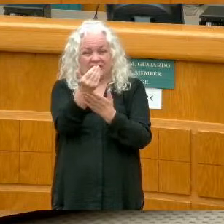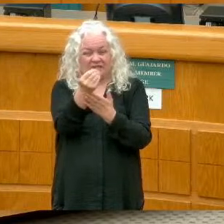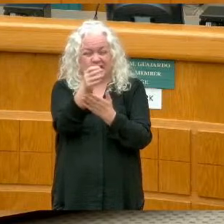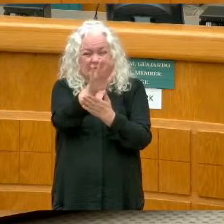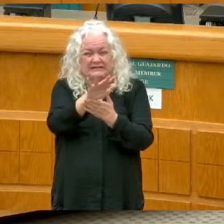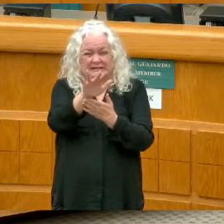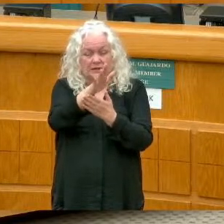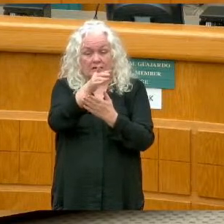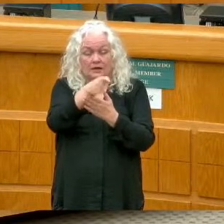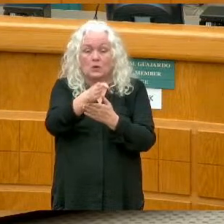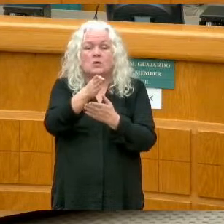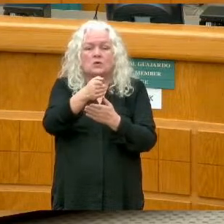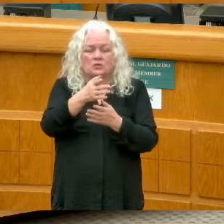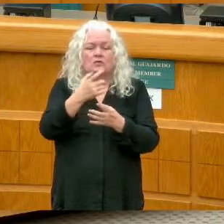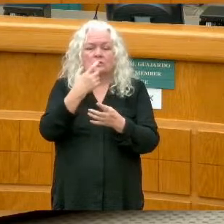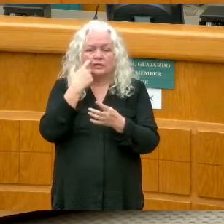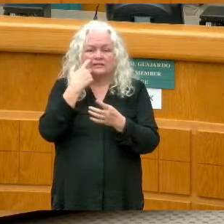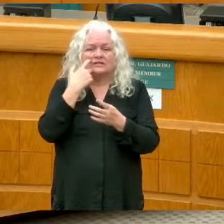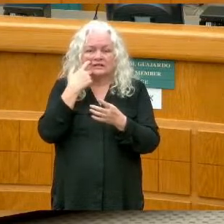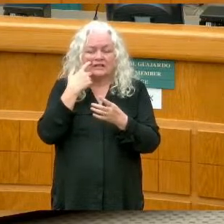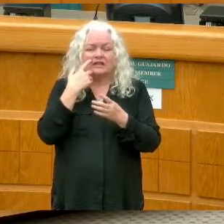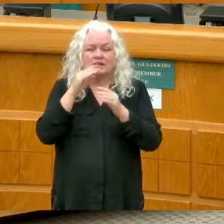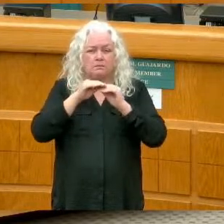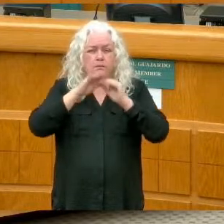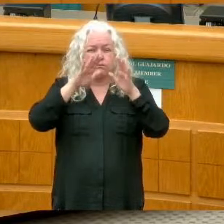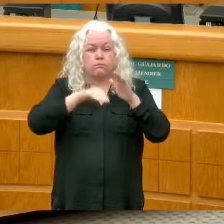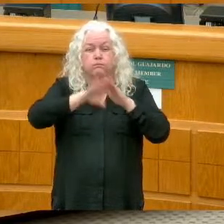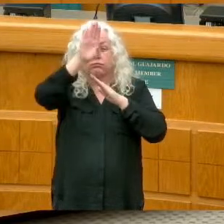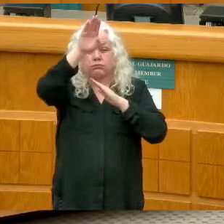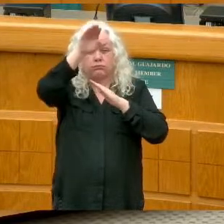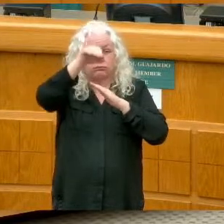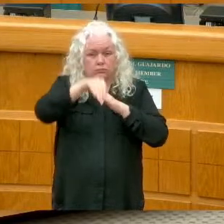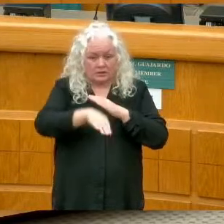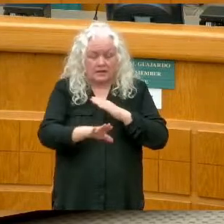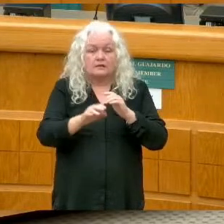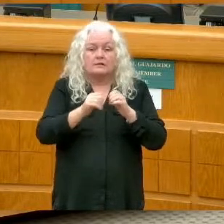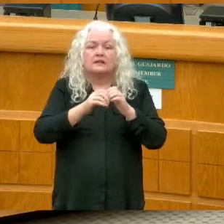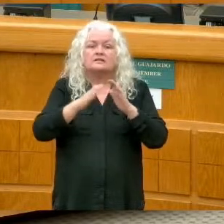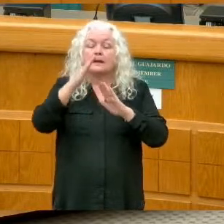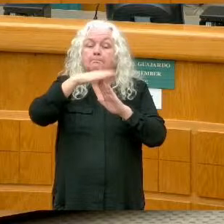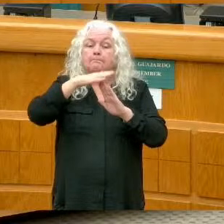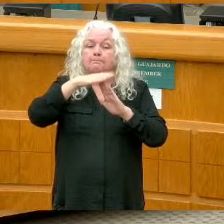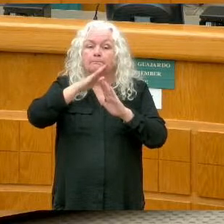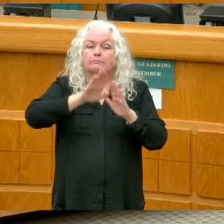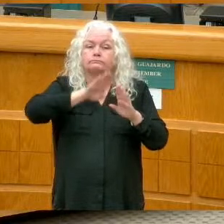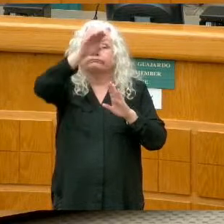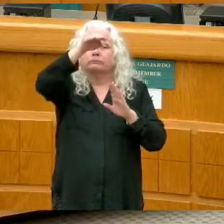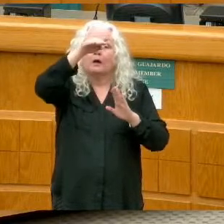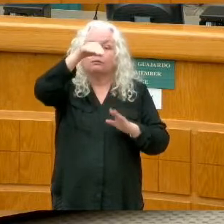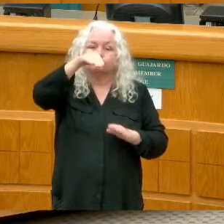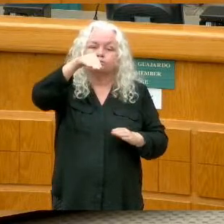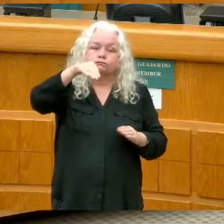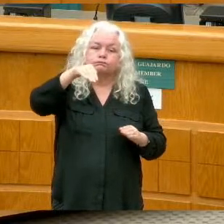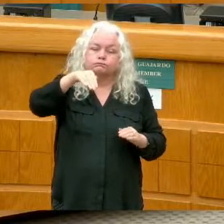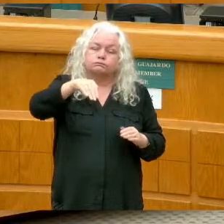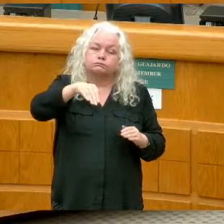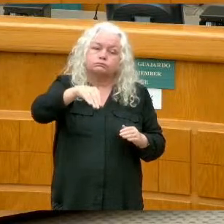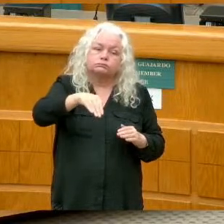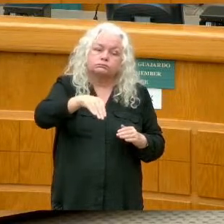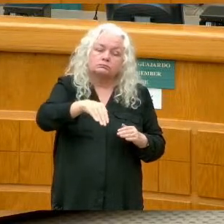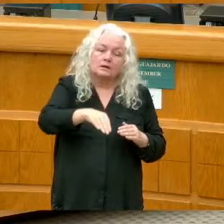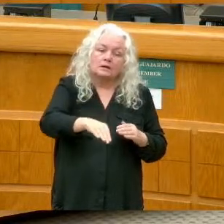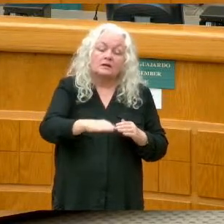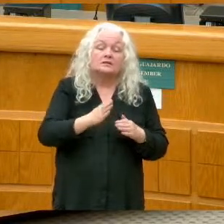so, this most recent outbreak or wave reached its peak, and it's been slowly coming down with